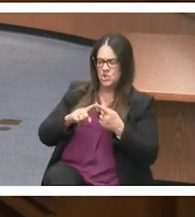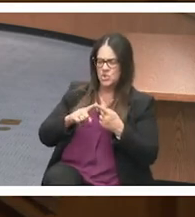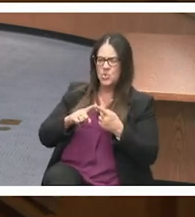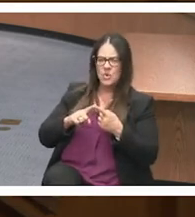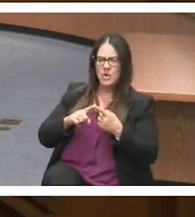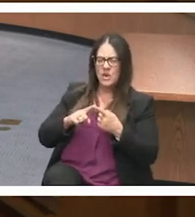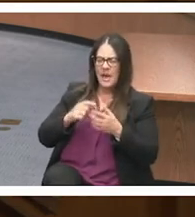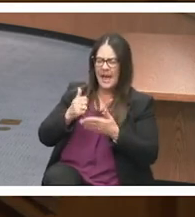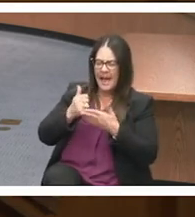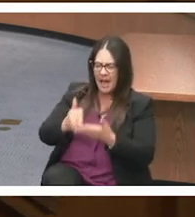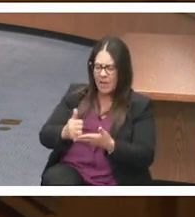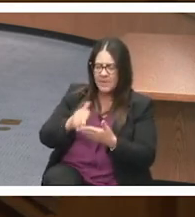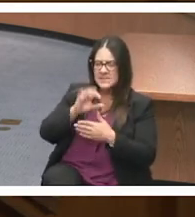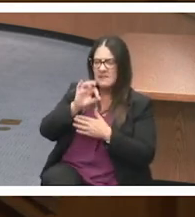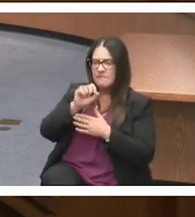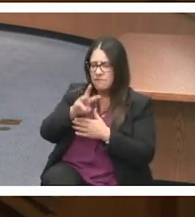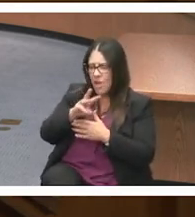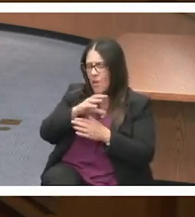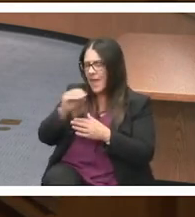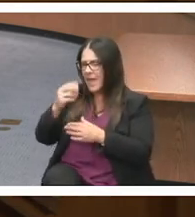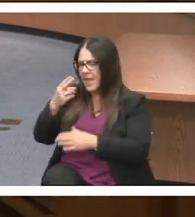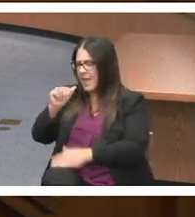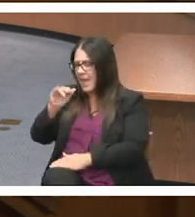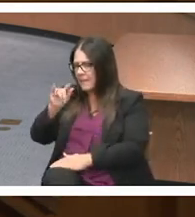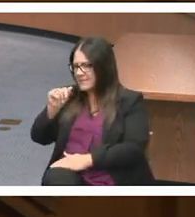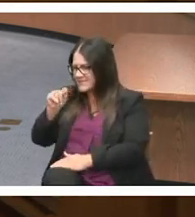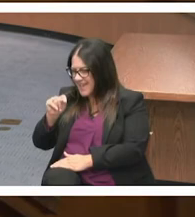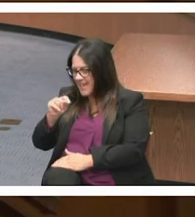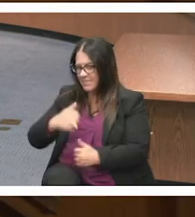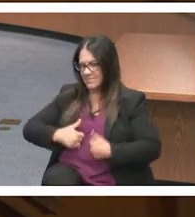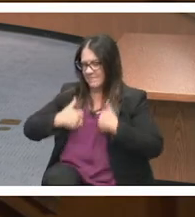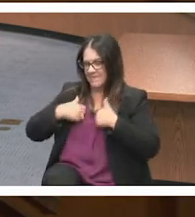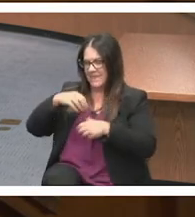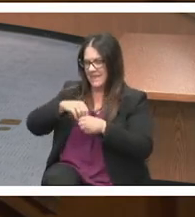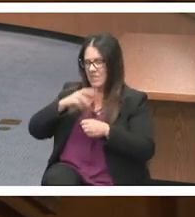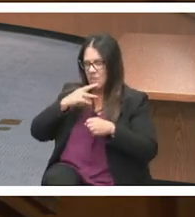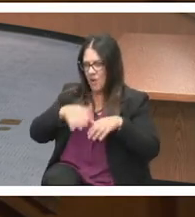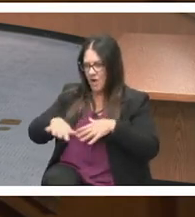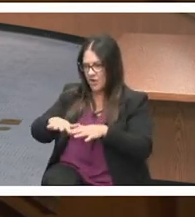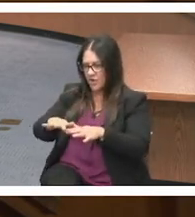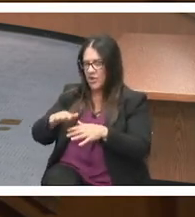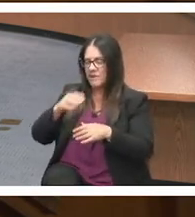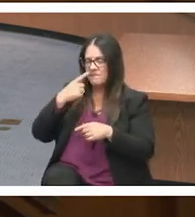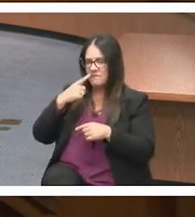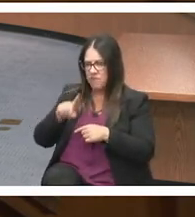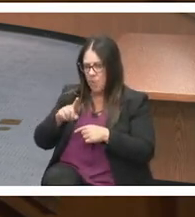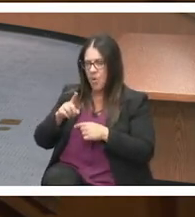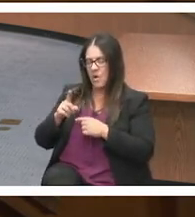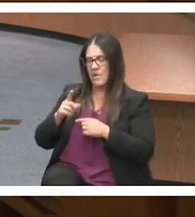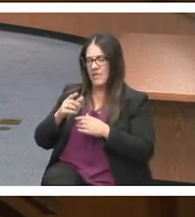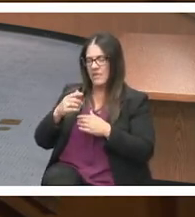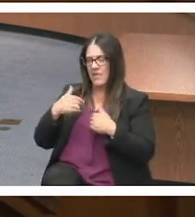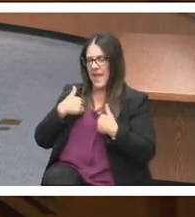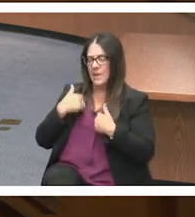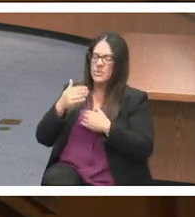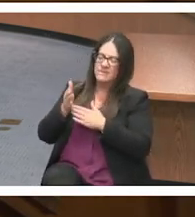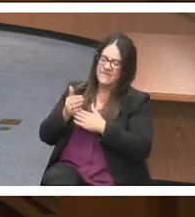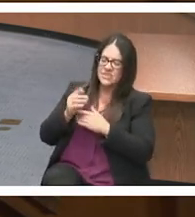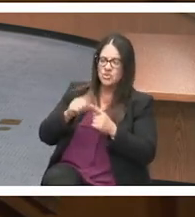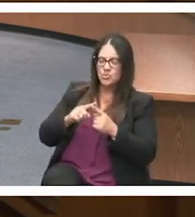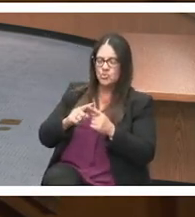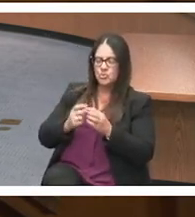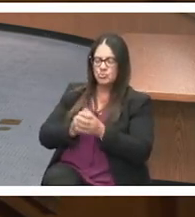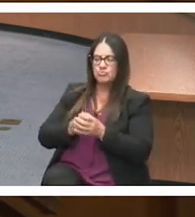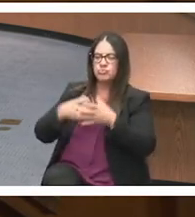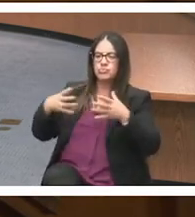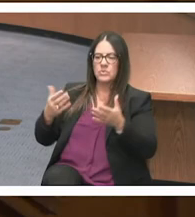way of flow and habitat? That regulatory process, the Water Board, can only regulate flow. So the benefit of these voluntary agreements